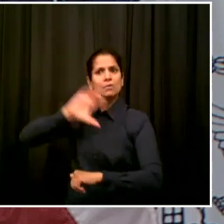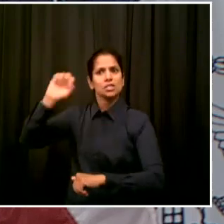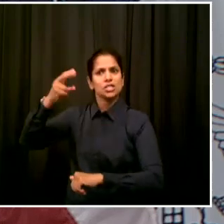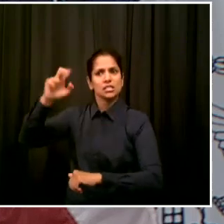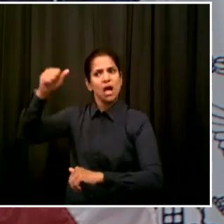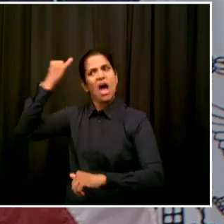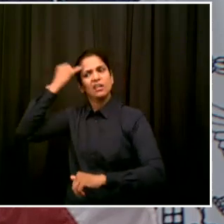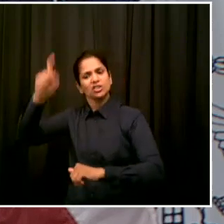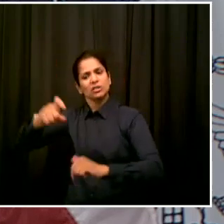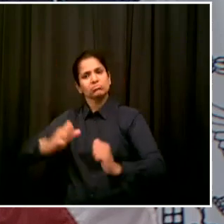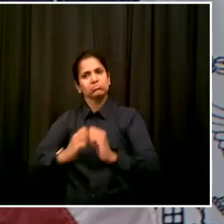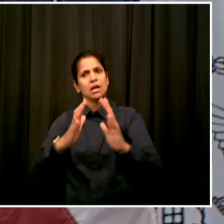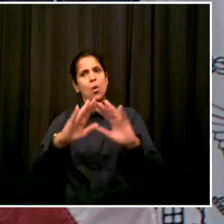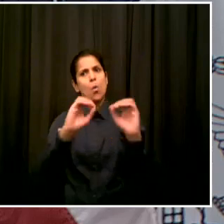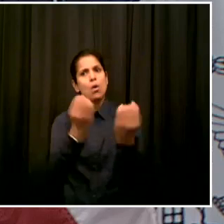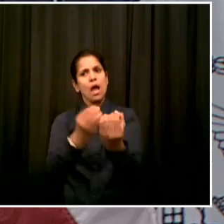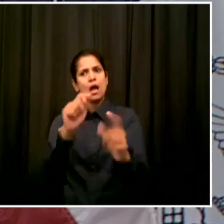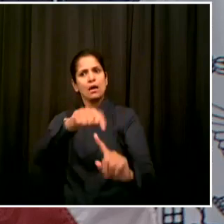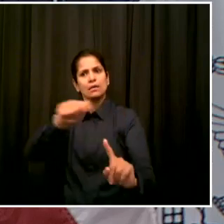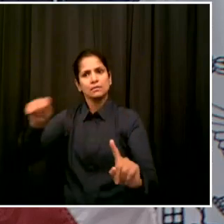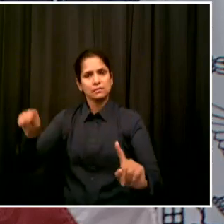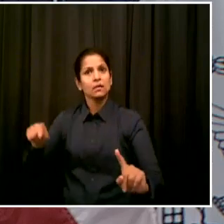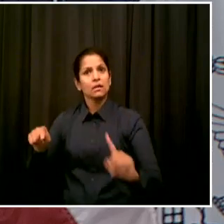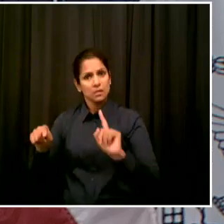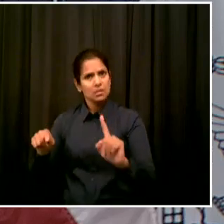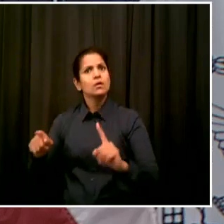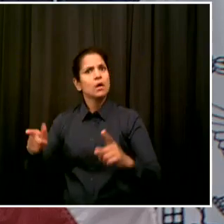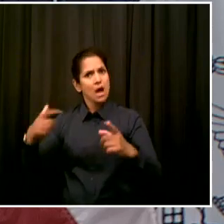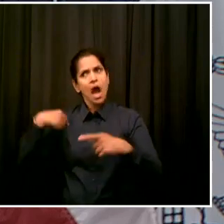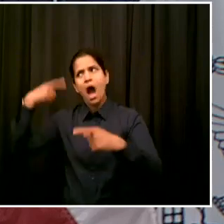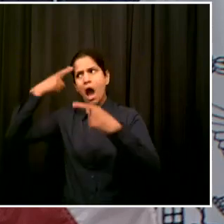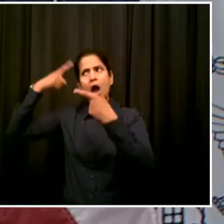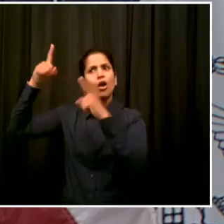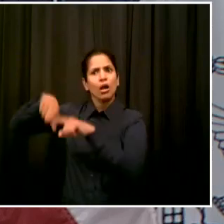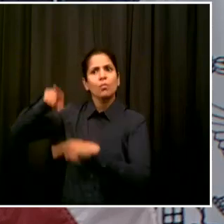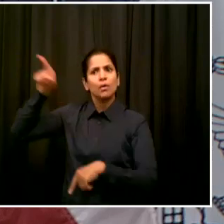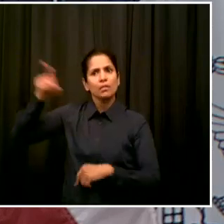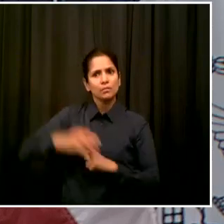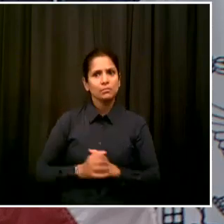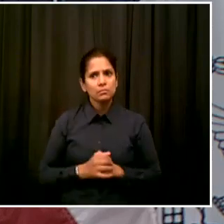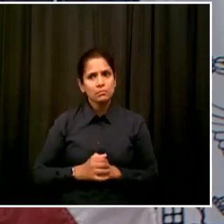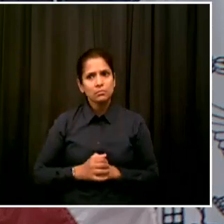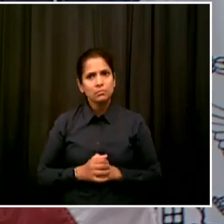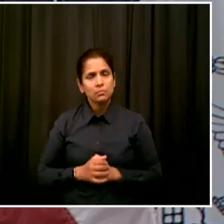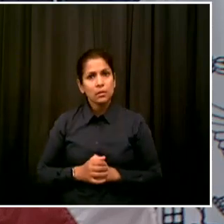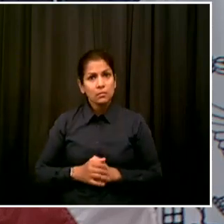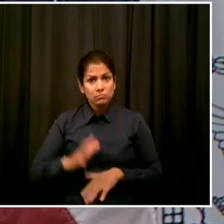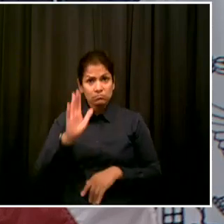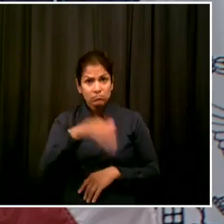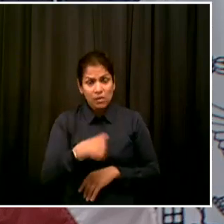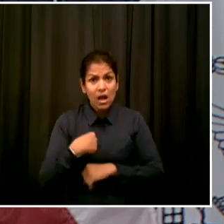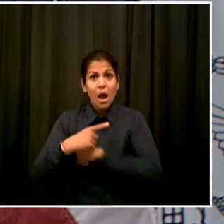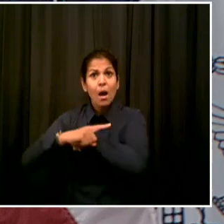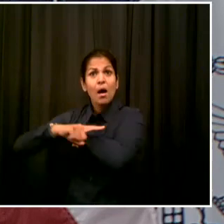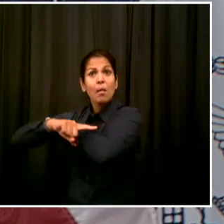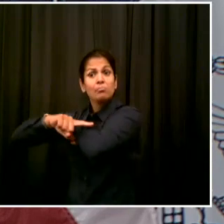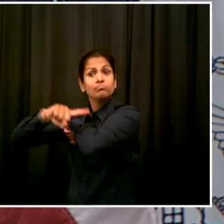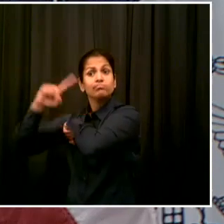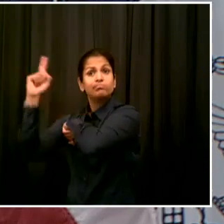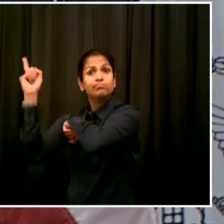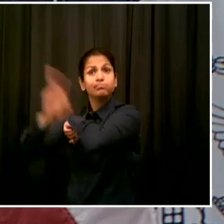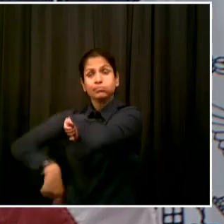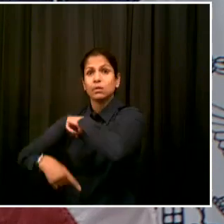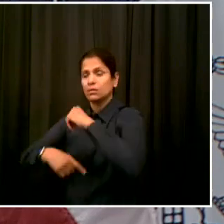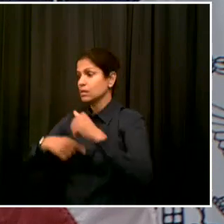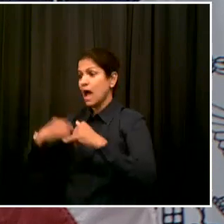process, and in recent weeks has shown that that process can move a lot more quickly, including the recent incident in the Rockaways